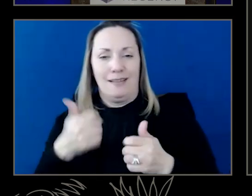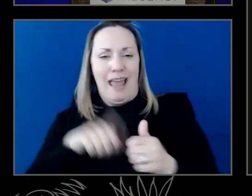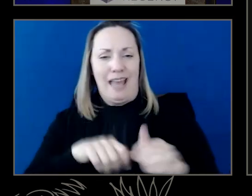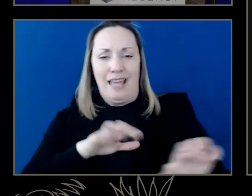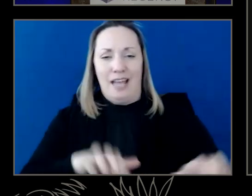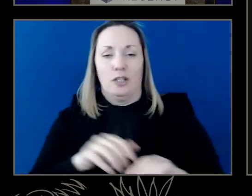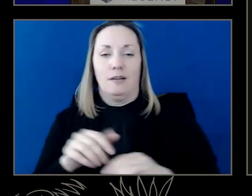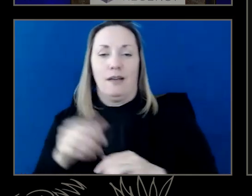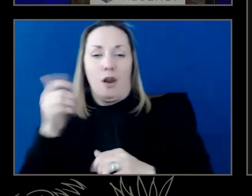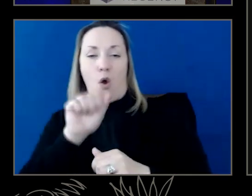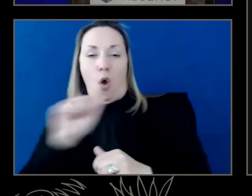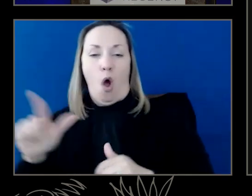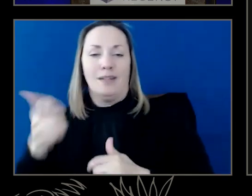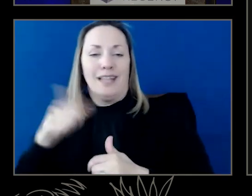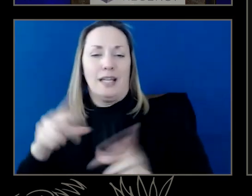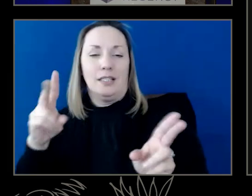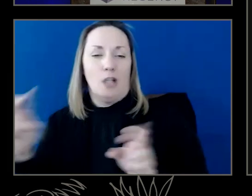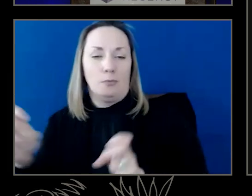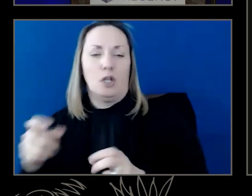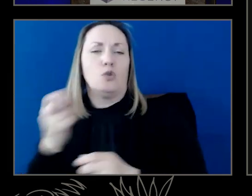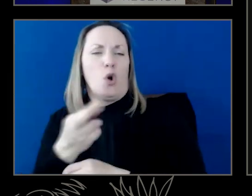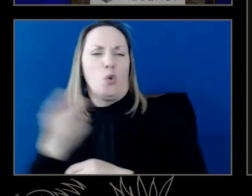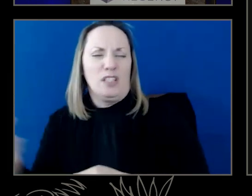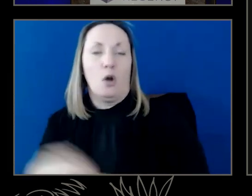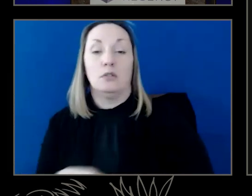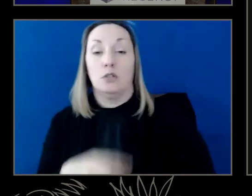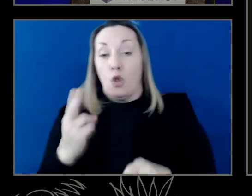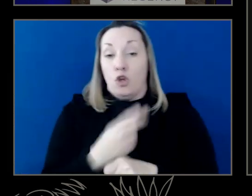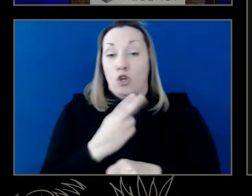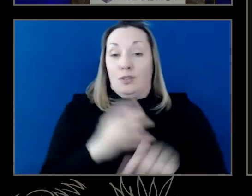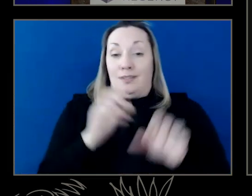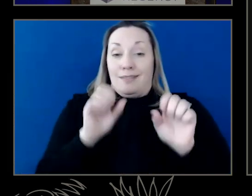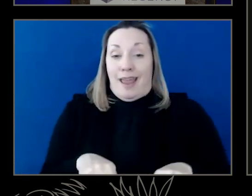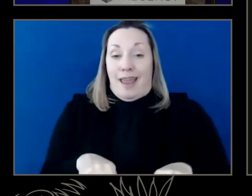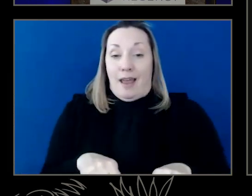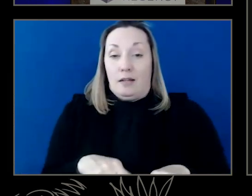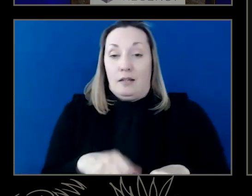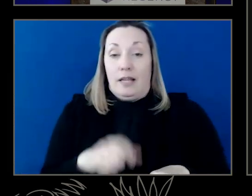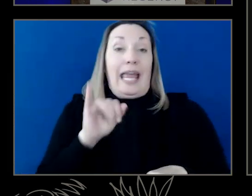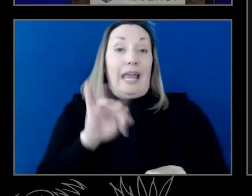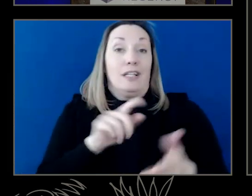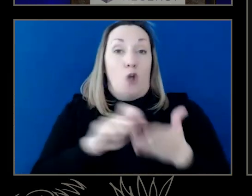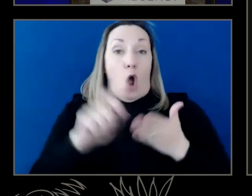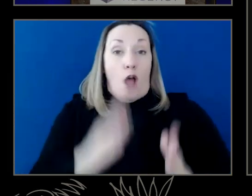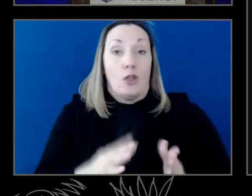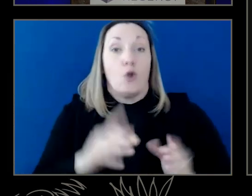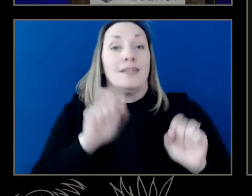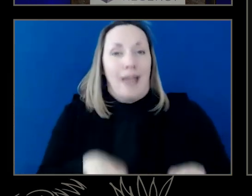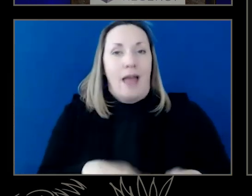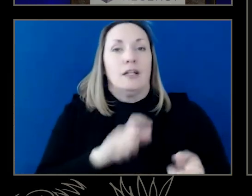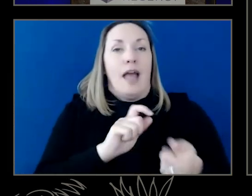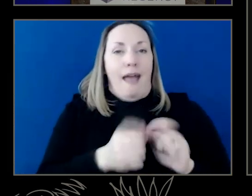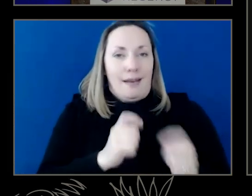the user can create a post but cannot delete a post.